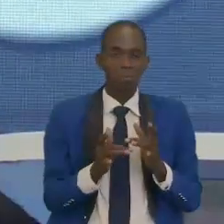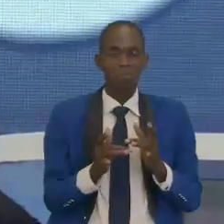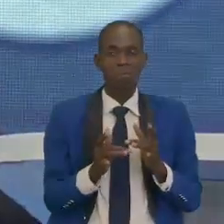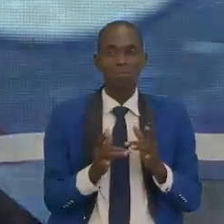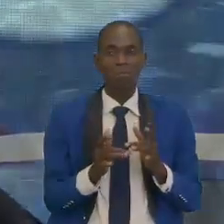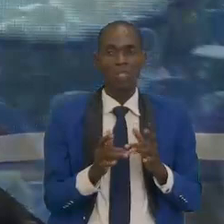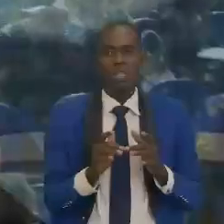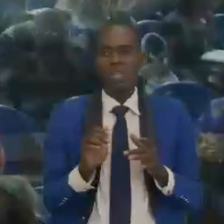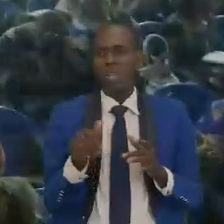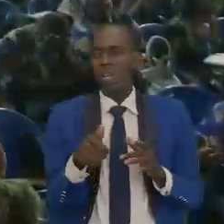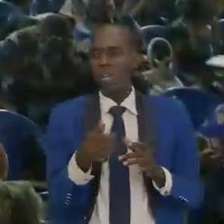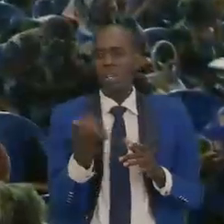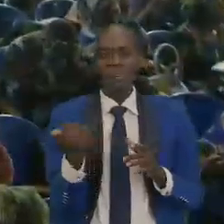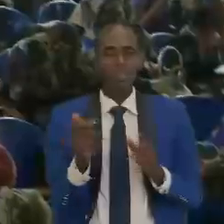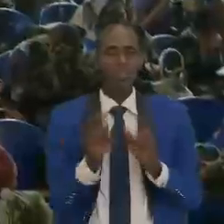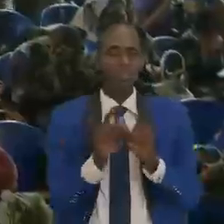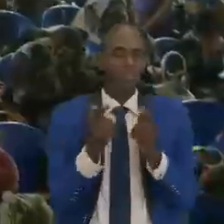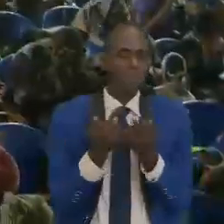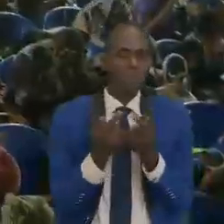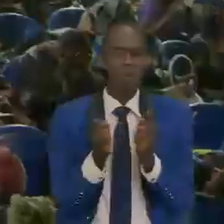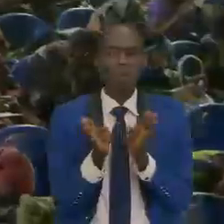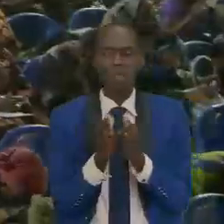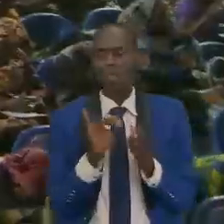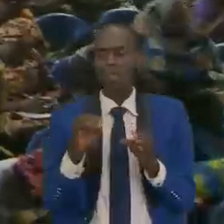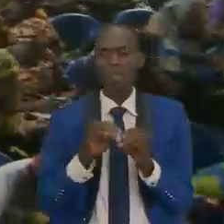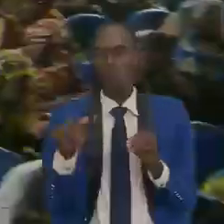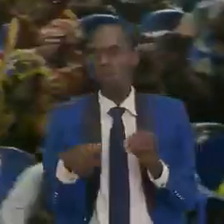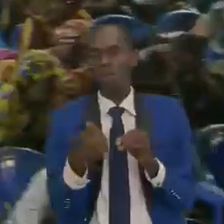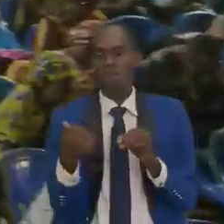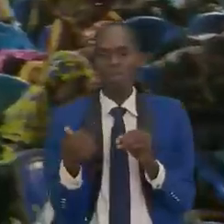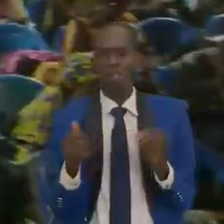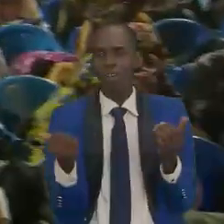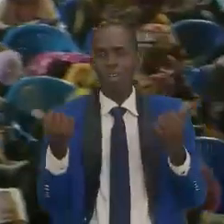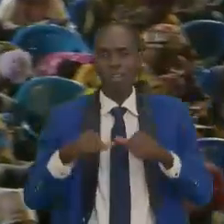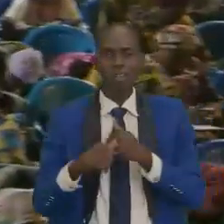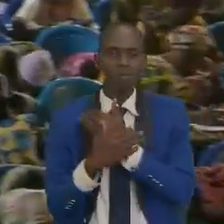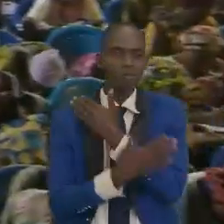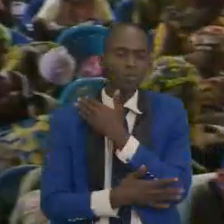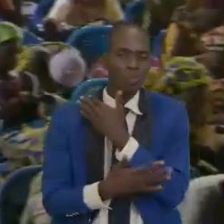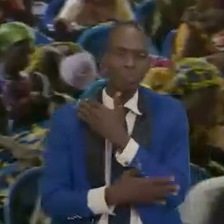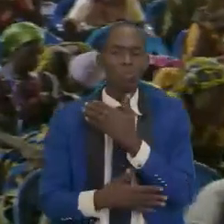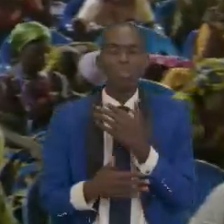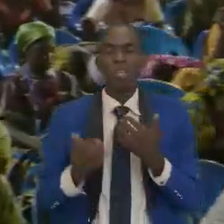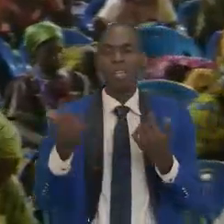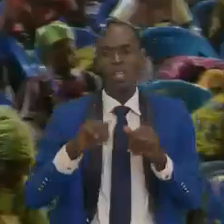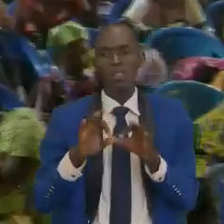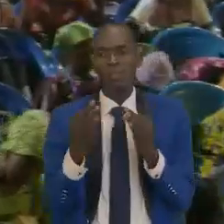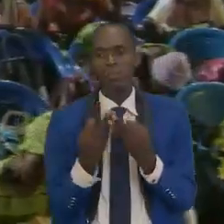Any congregation in any country. Any family you are there. Social media.